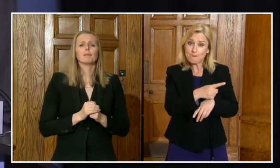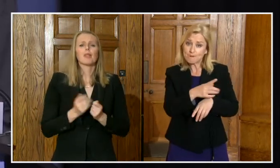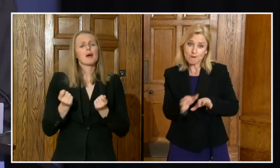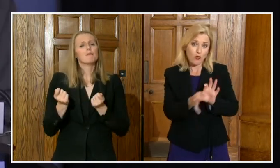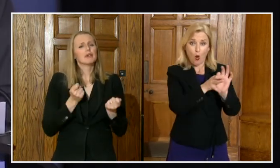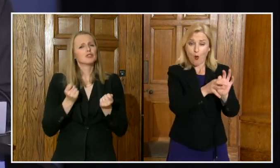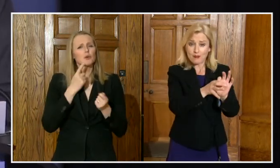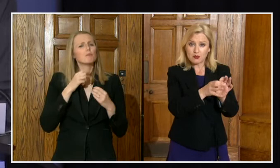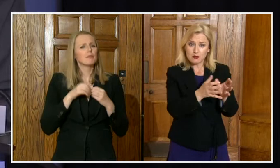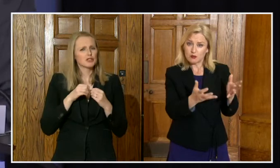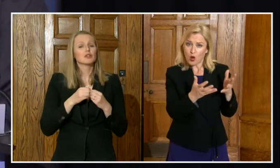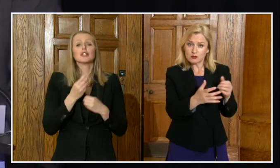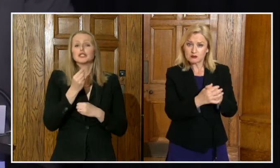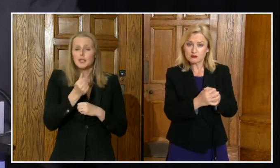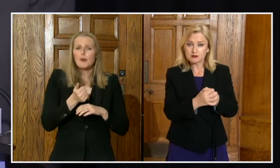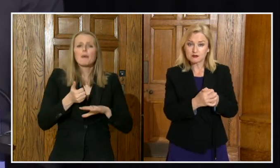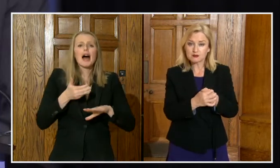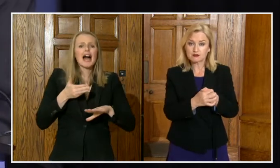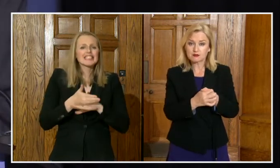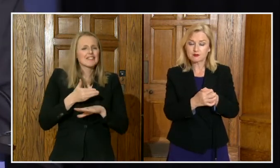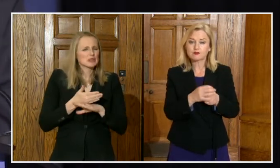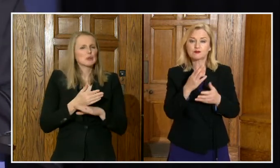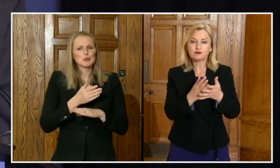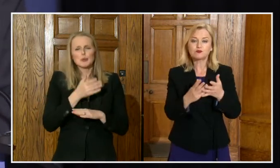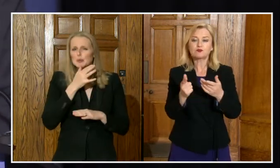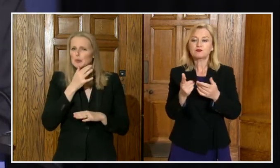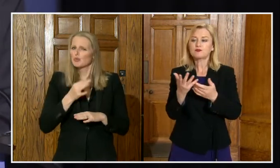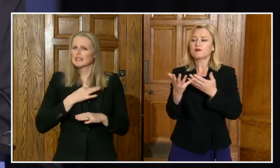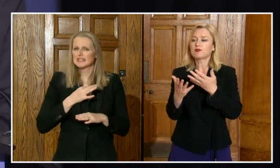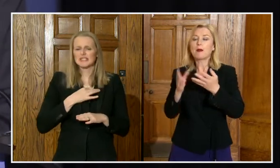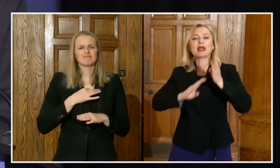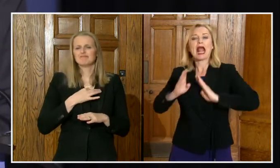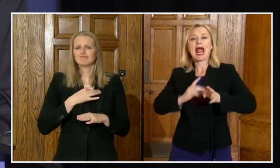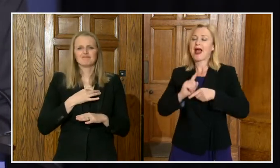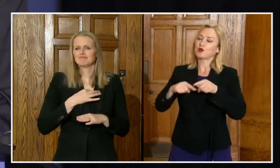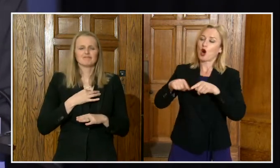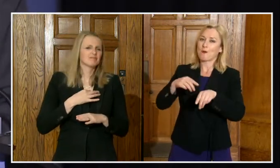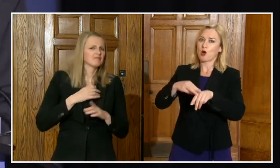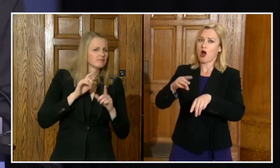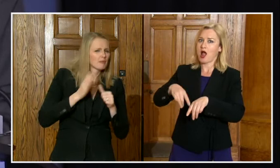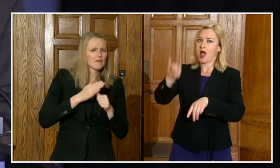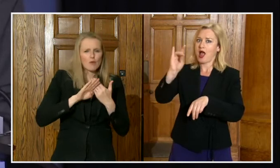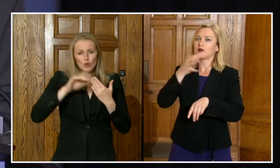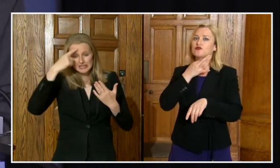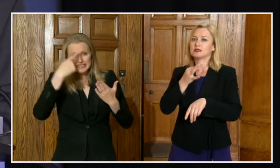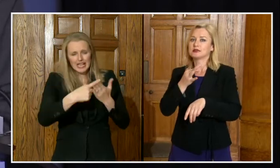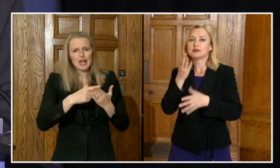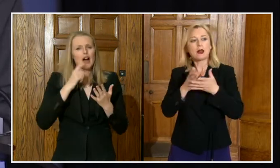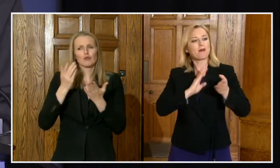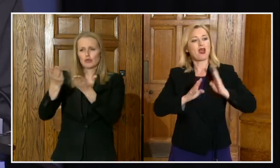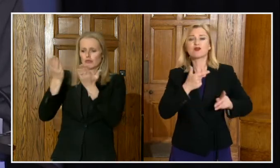are certain activities which carry higher risk, and we will look at the evidence. The Executive will